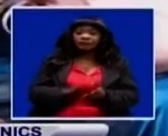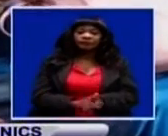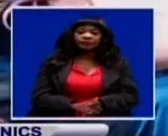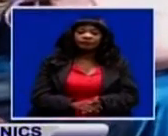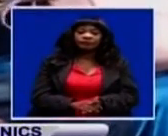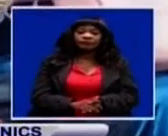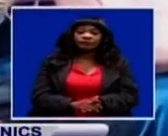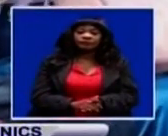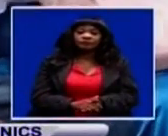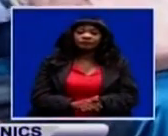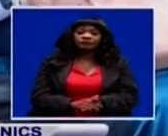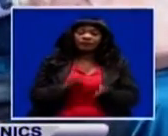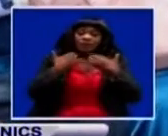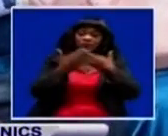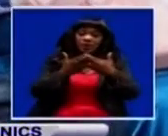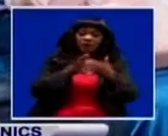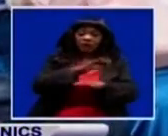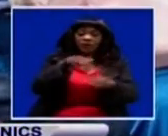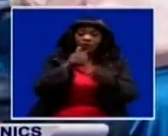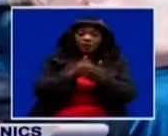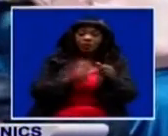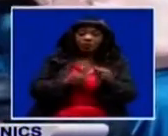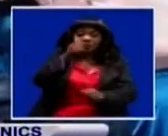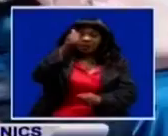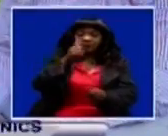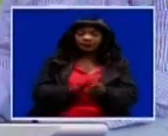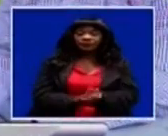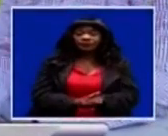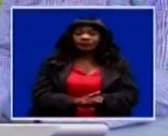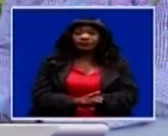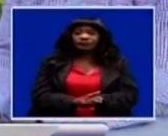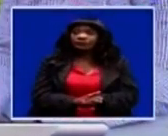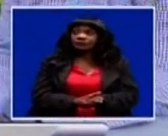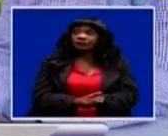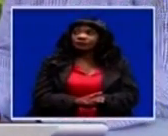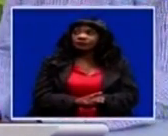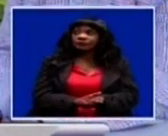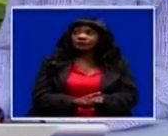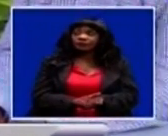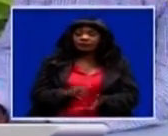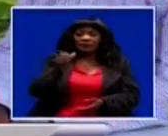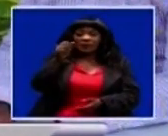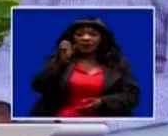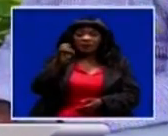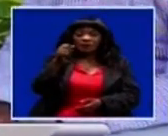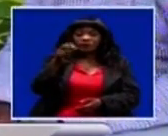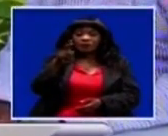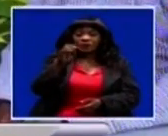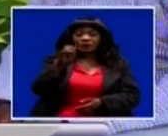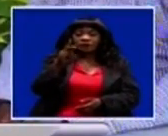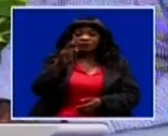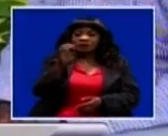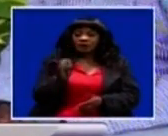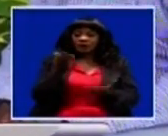my head and thank the DF government. We're looking at Sesheke Chiefdom.